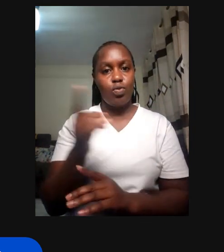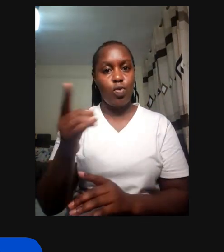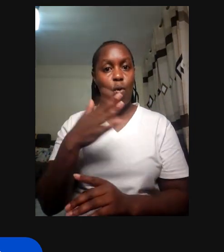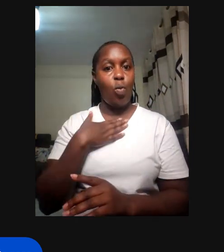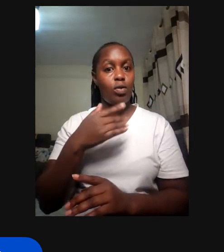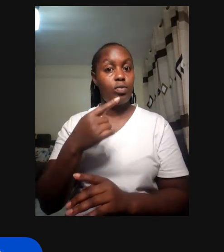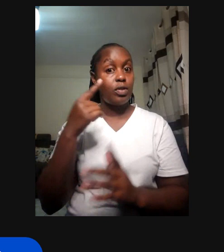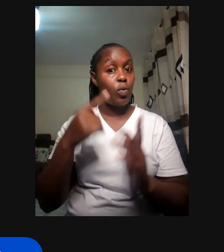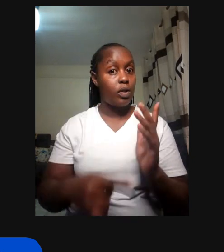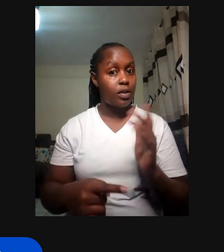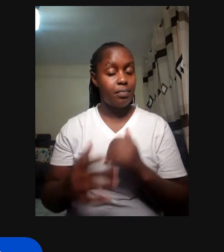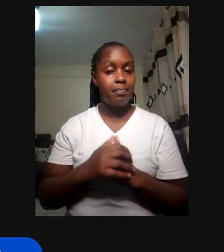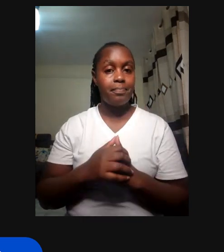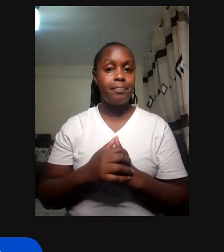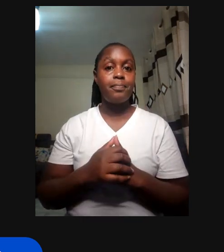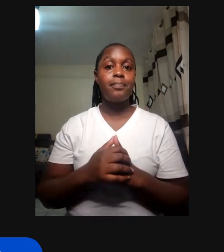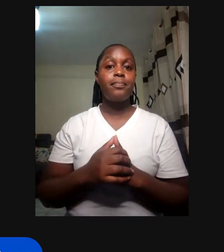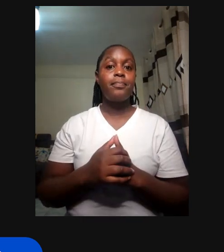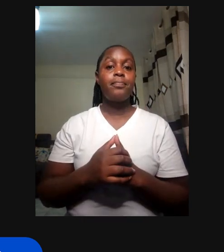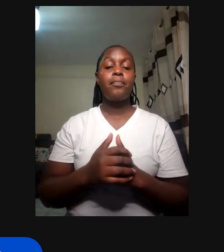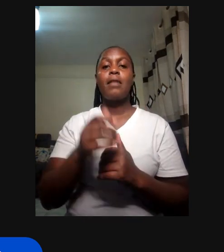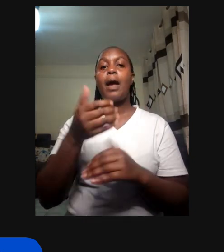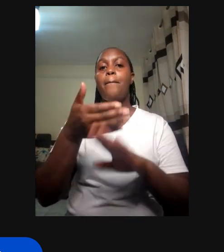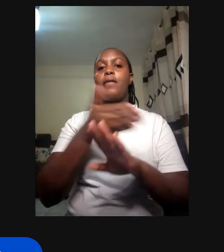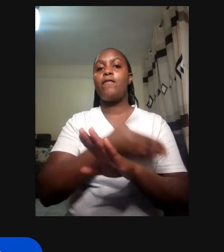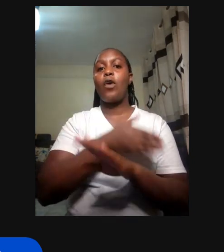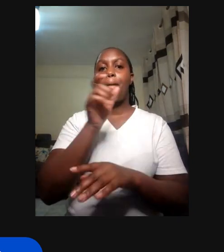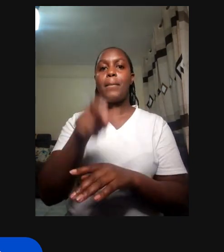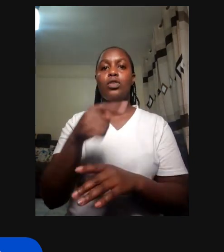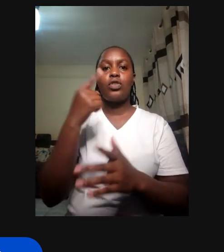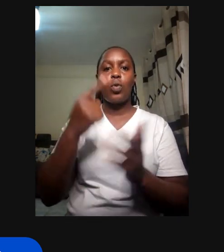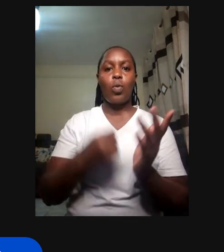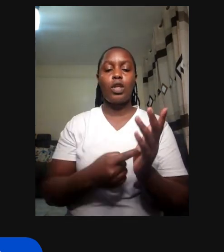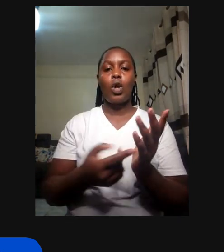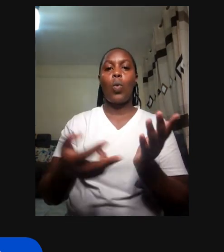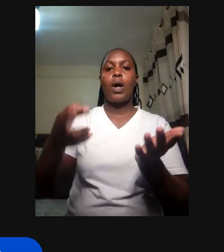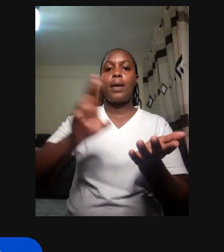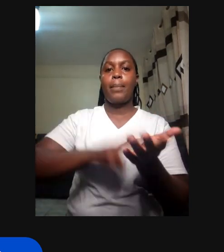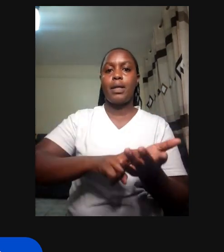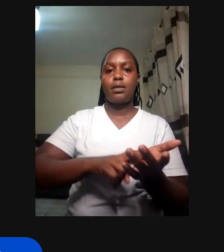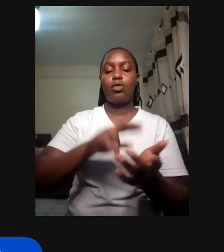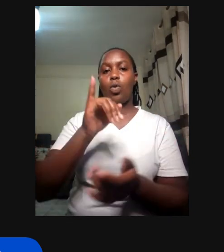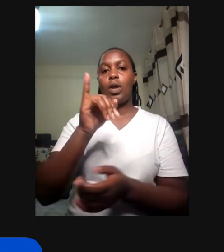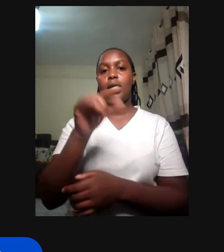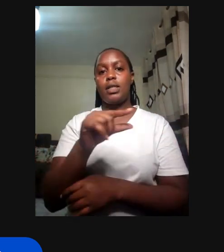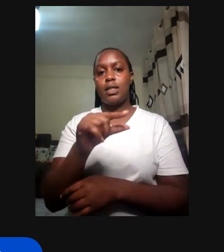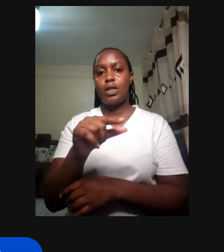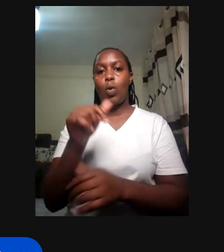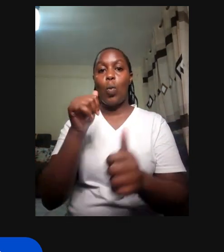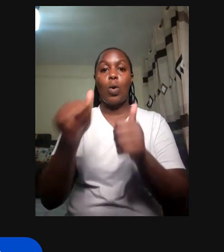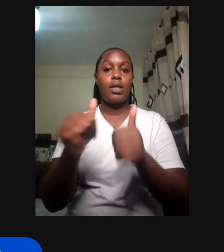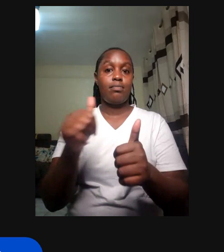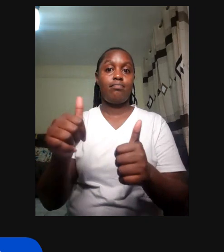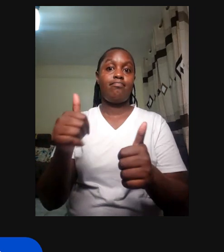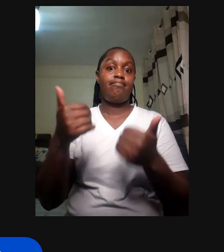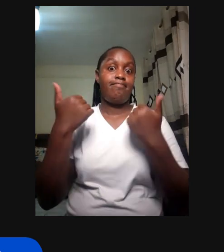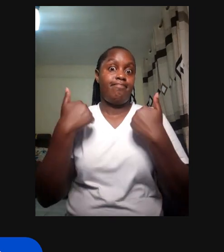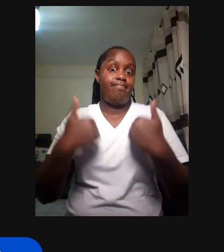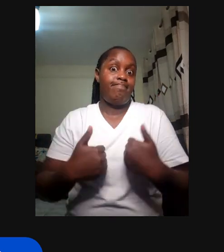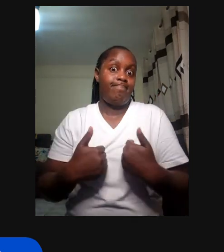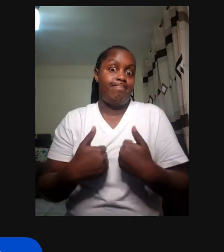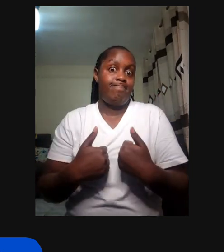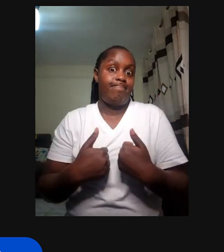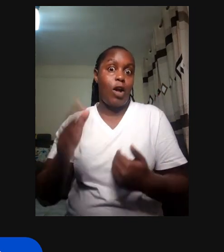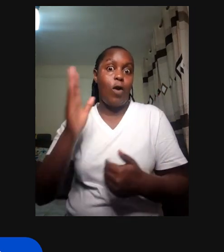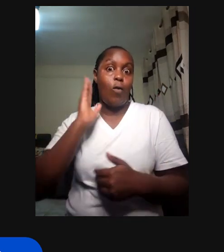that somebody has suggested that we do this again on Instagram, which I will give